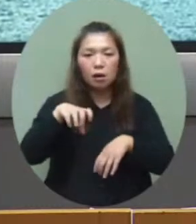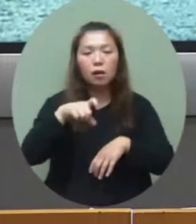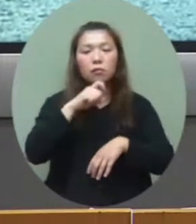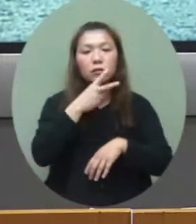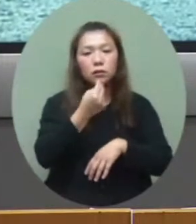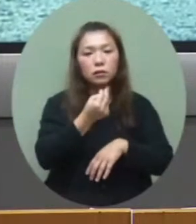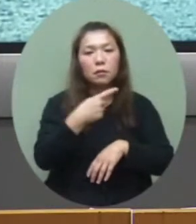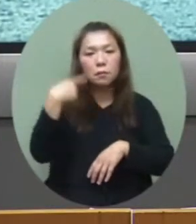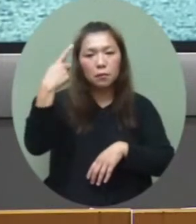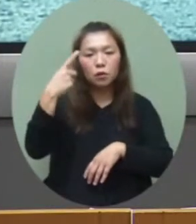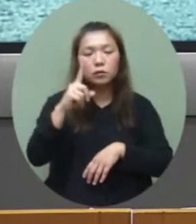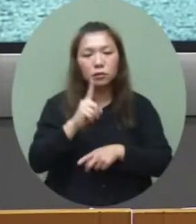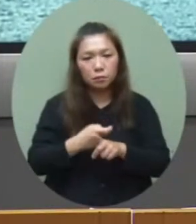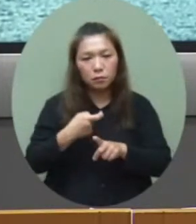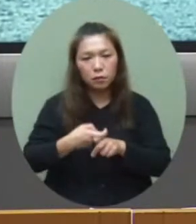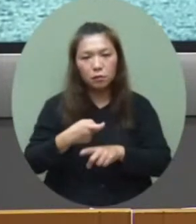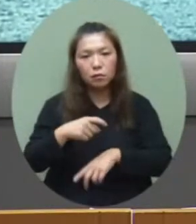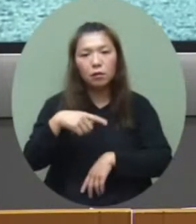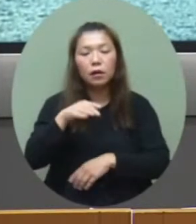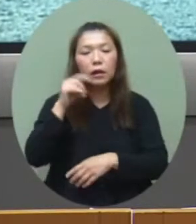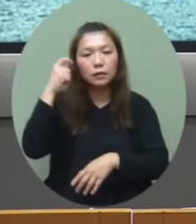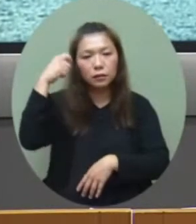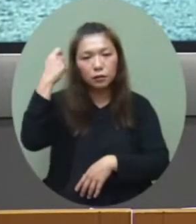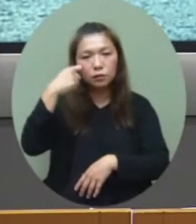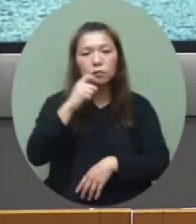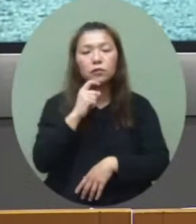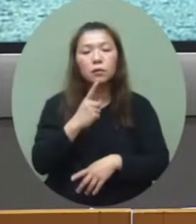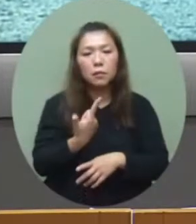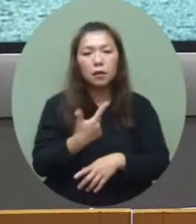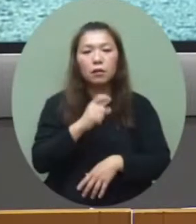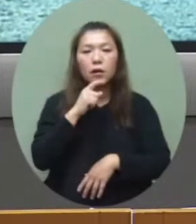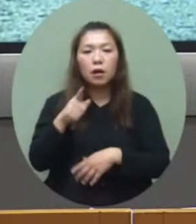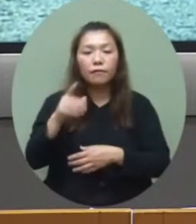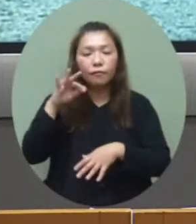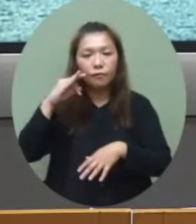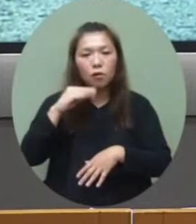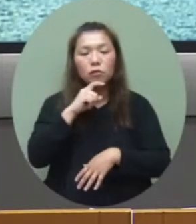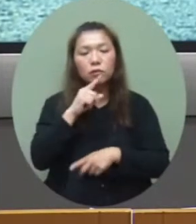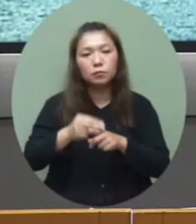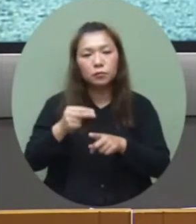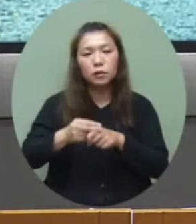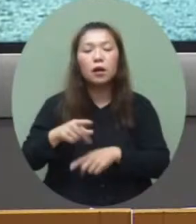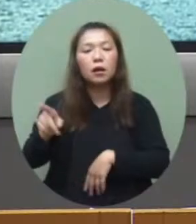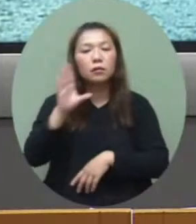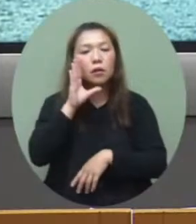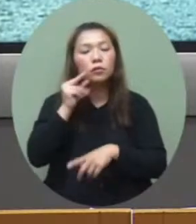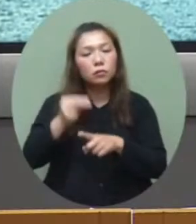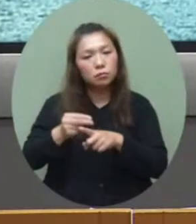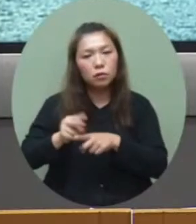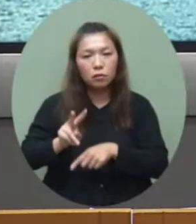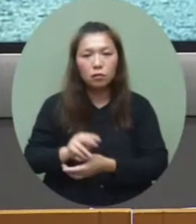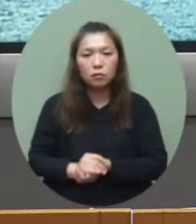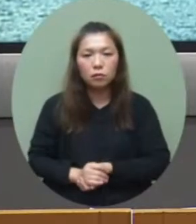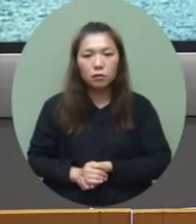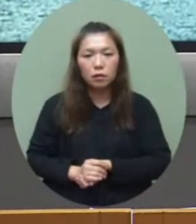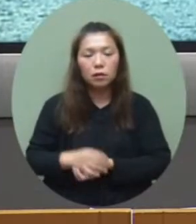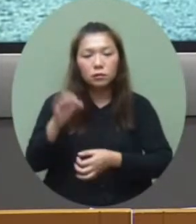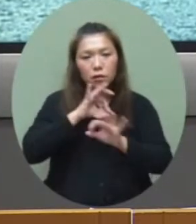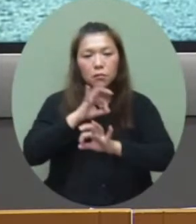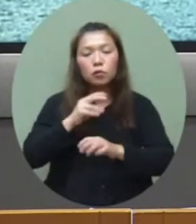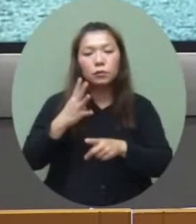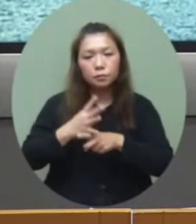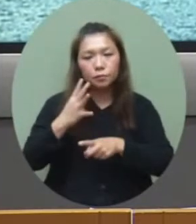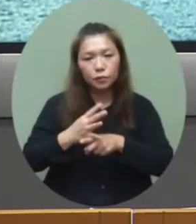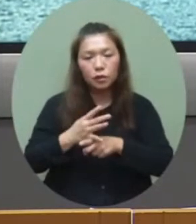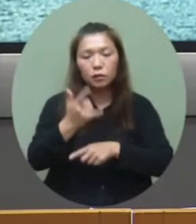72 for UK, 20 for Canada, 19 USA, and 18 for India, France 17 for